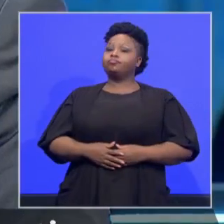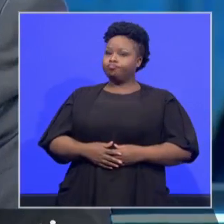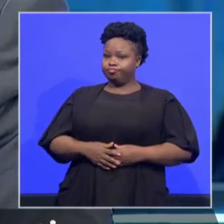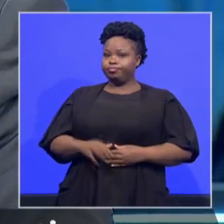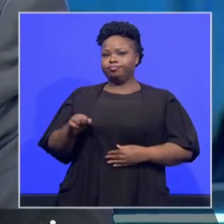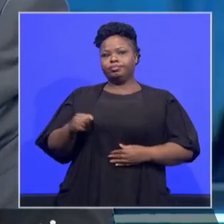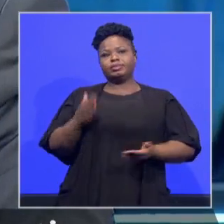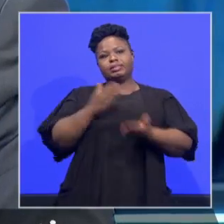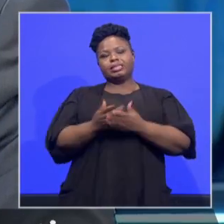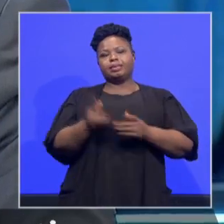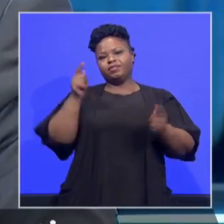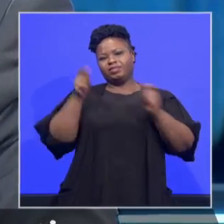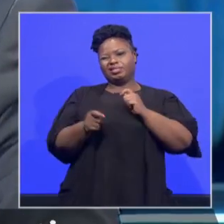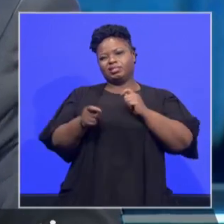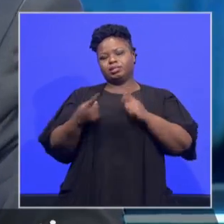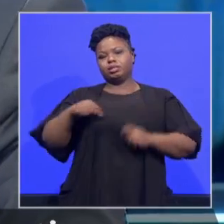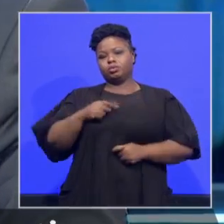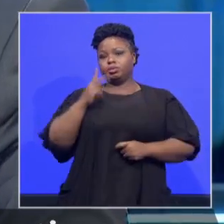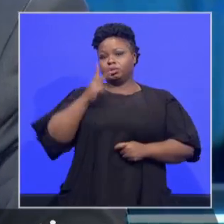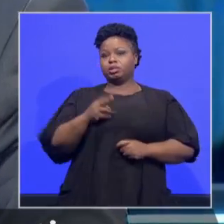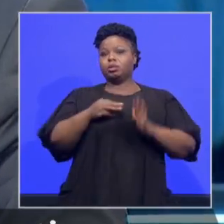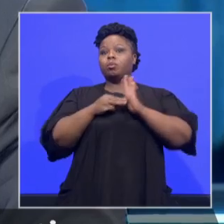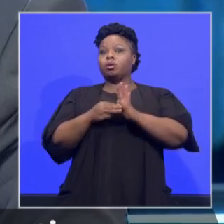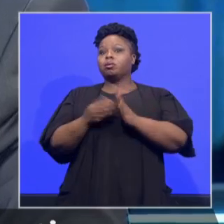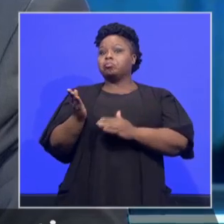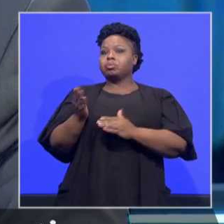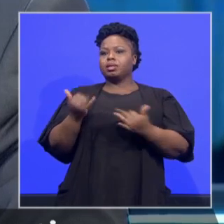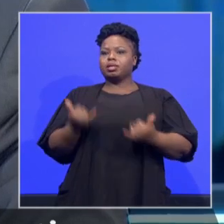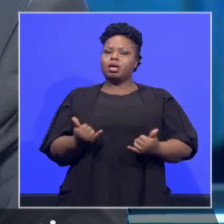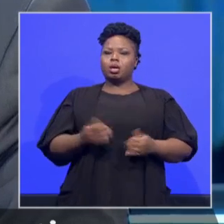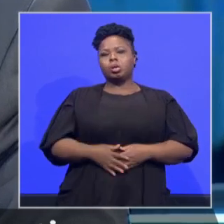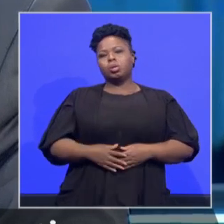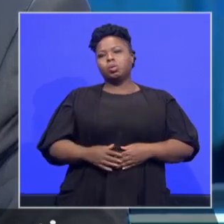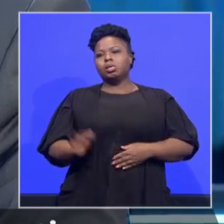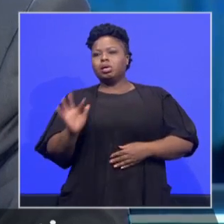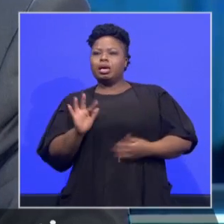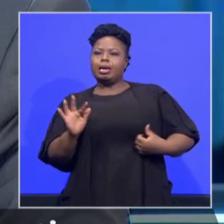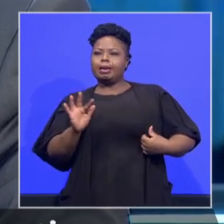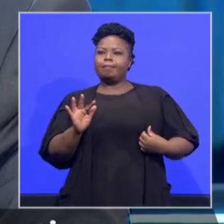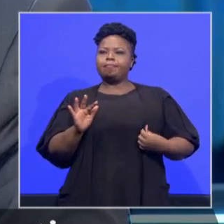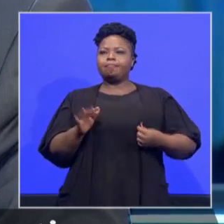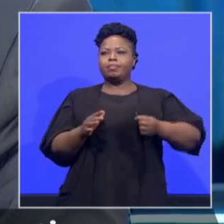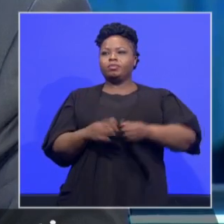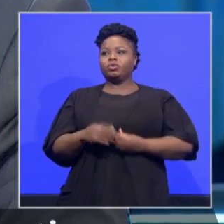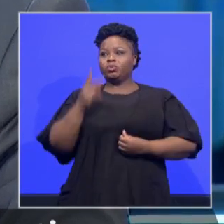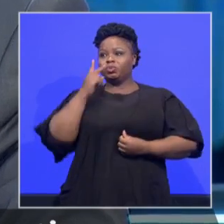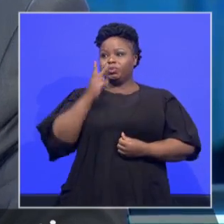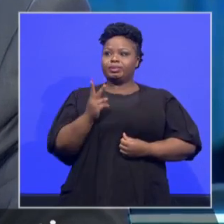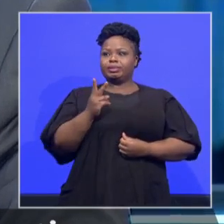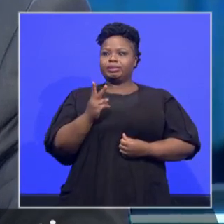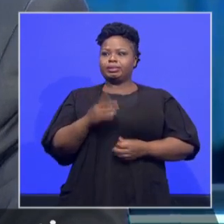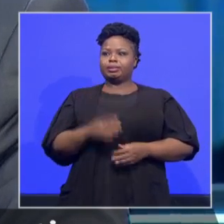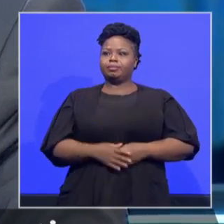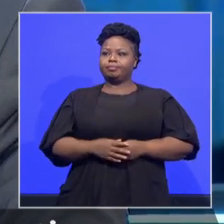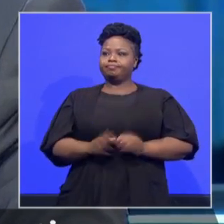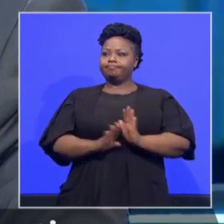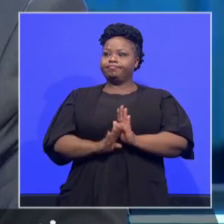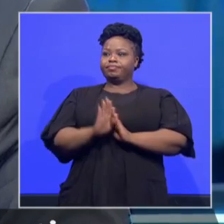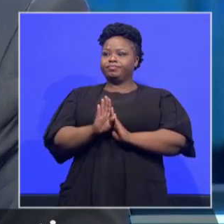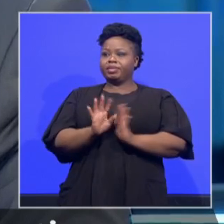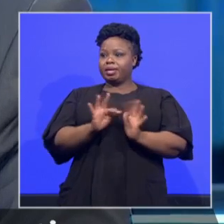some of the changes that we have made to the model is more on the lines of seeing how to improve it to make it